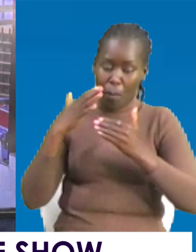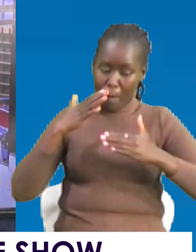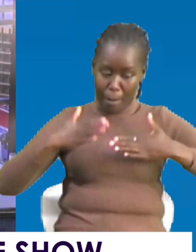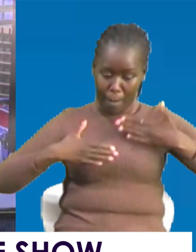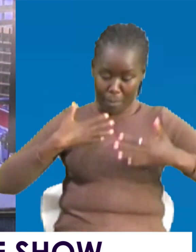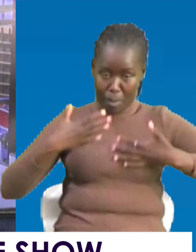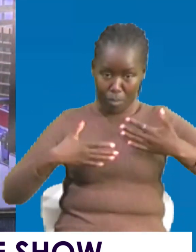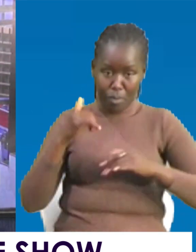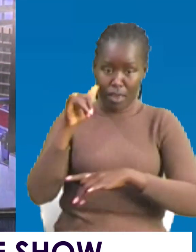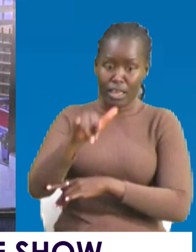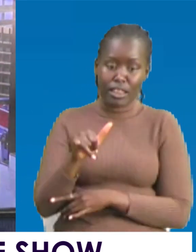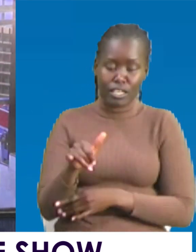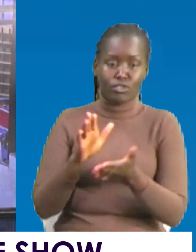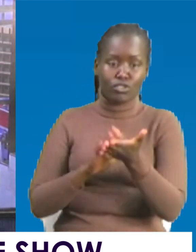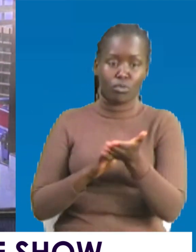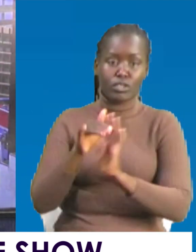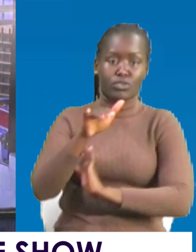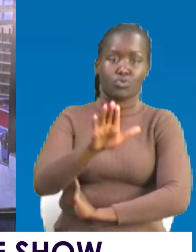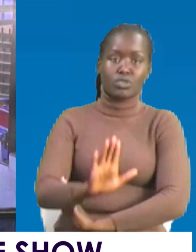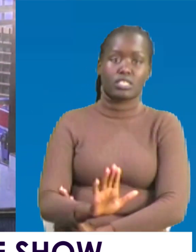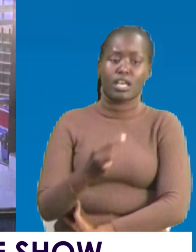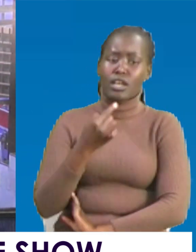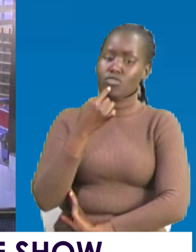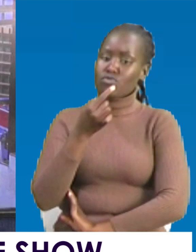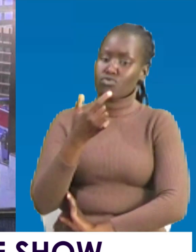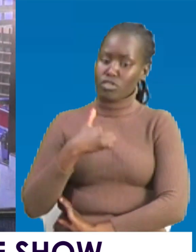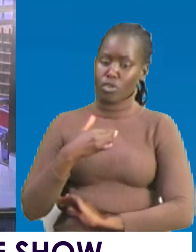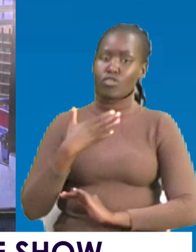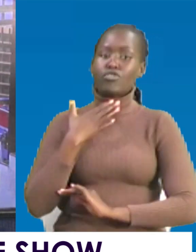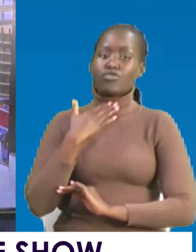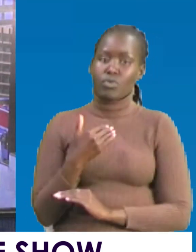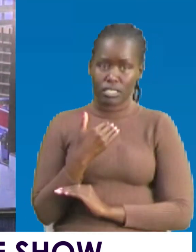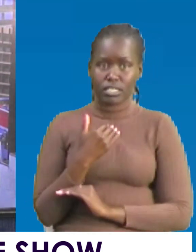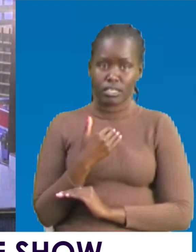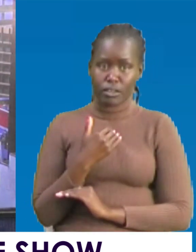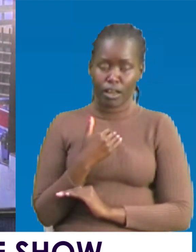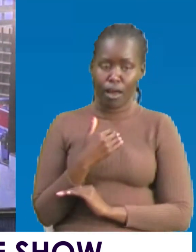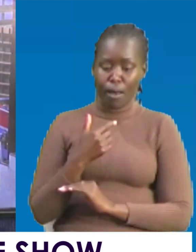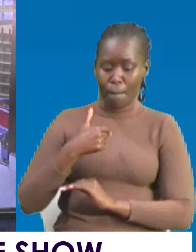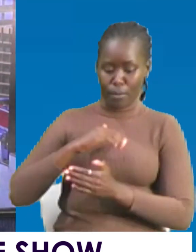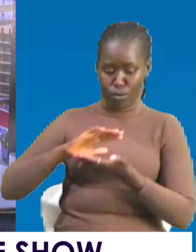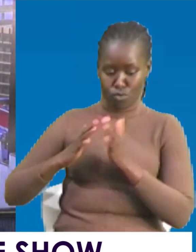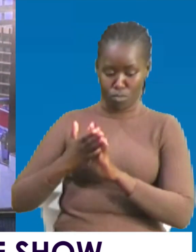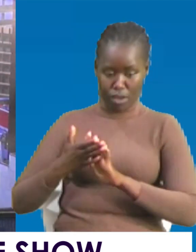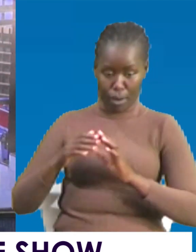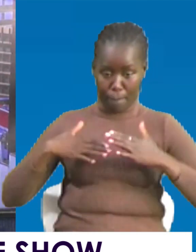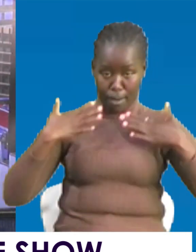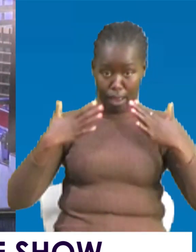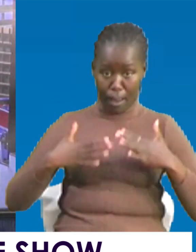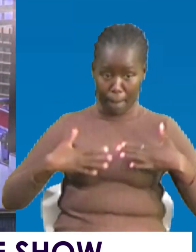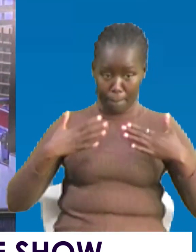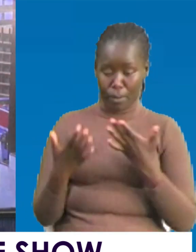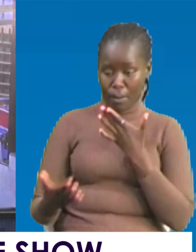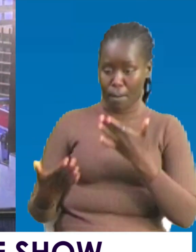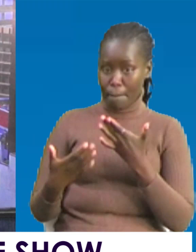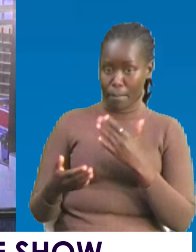happy. That was your comment. And you told me you wanted me to look happier. Maybe